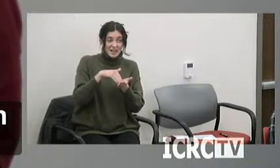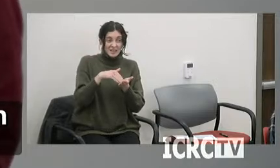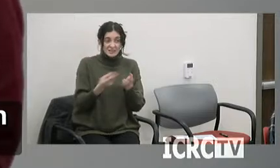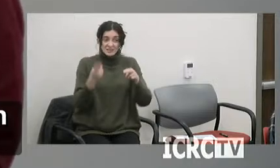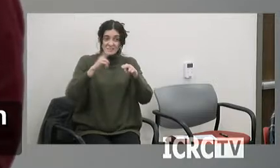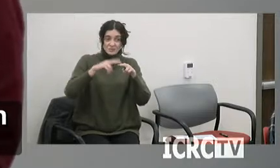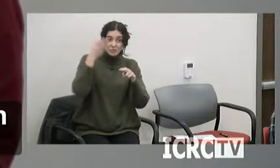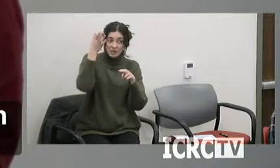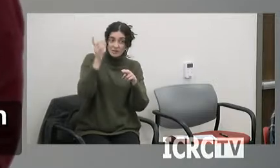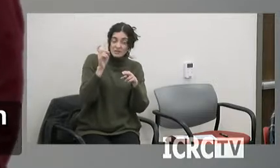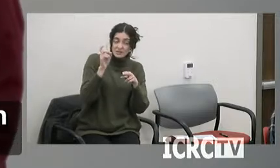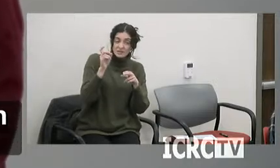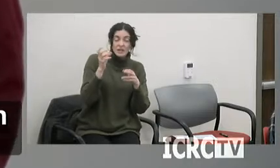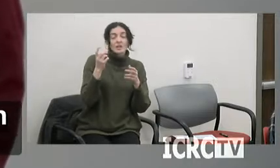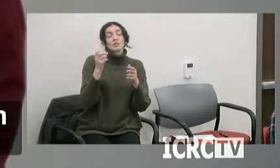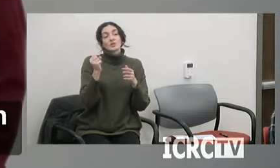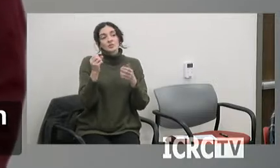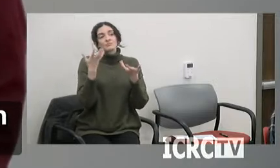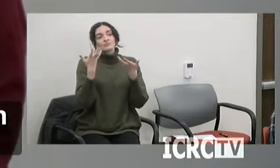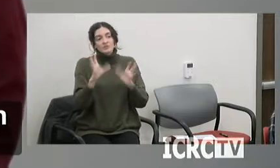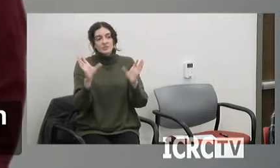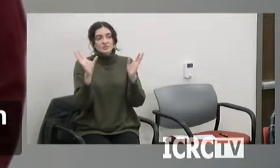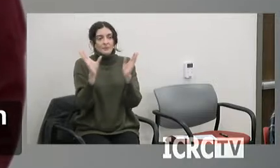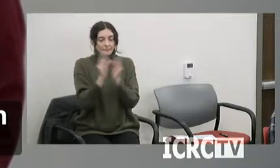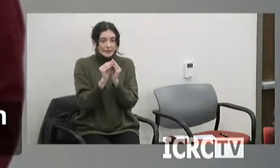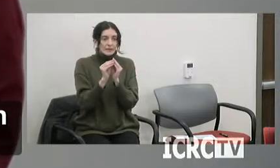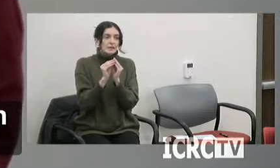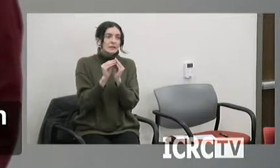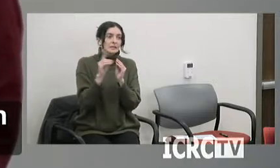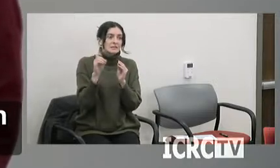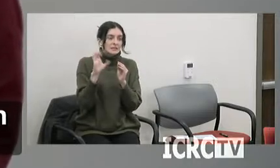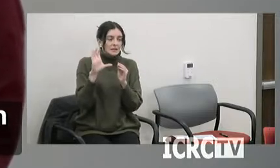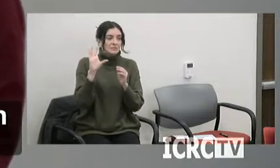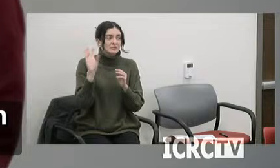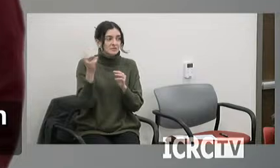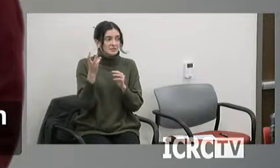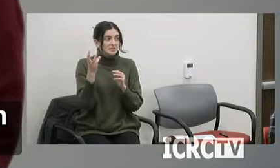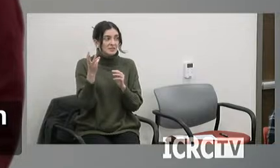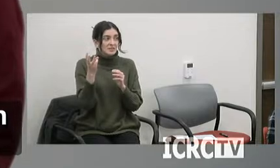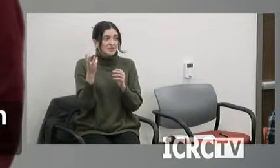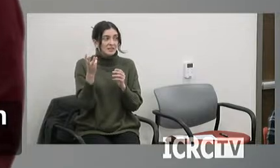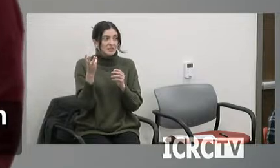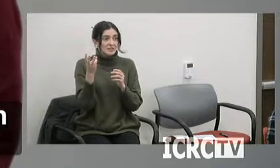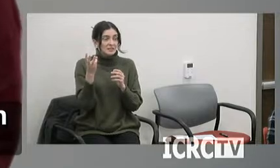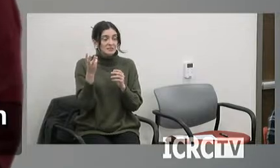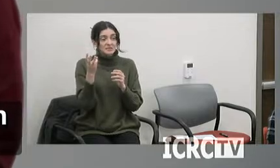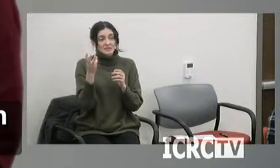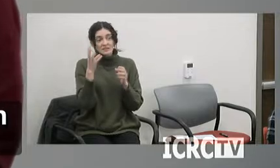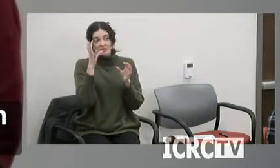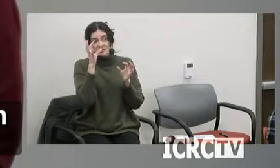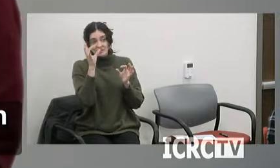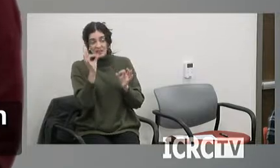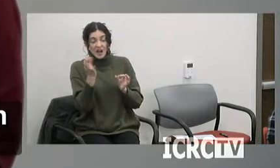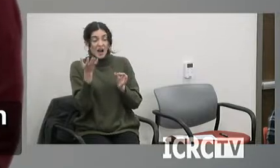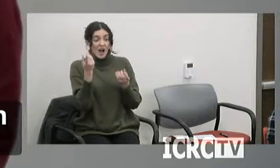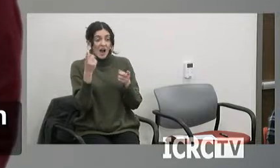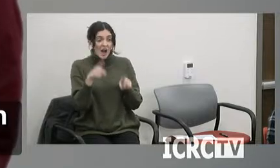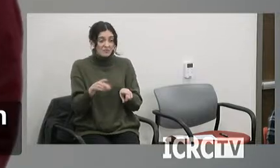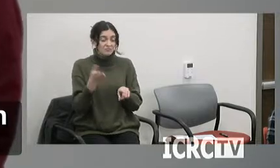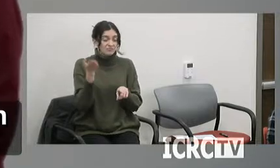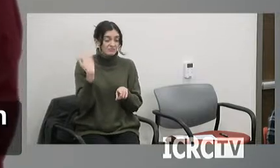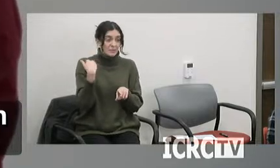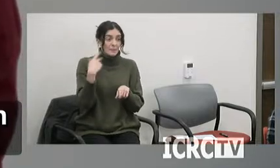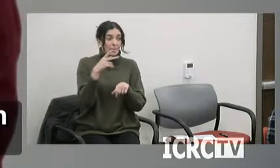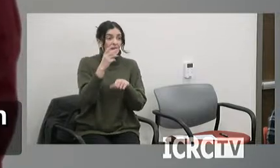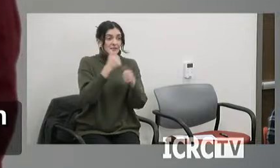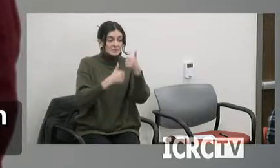We therefore met on December 6th. At that meeting, Superintendent Spicer provided a short overview of the levy failure and the